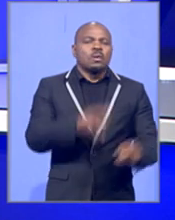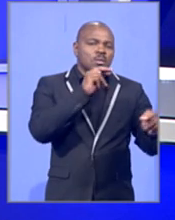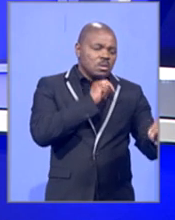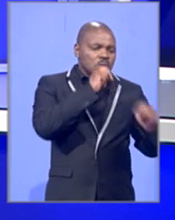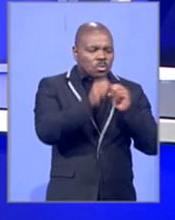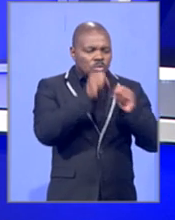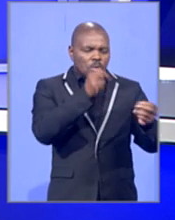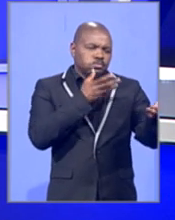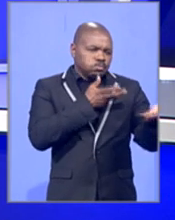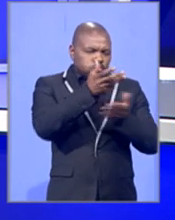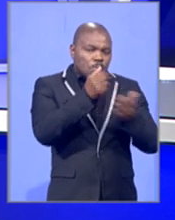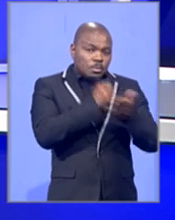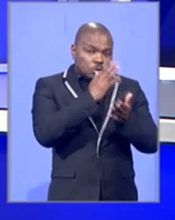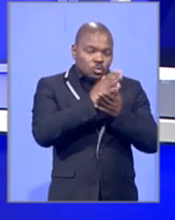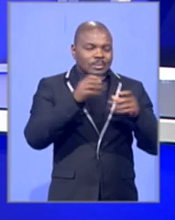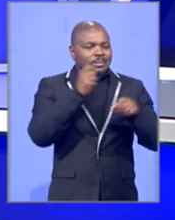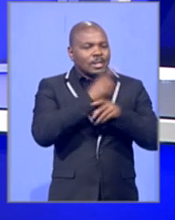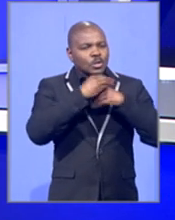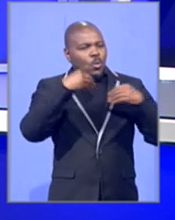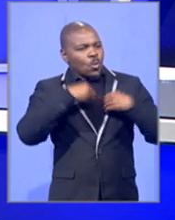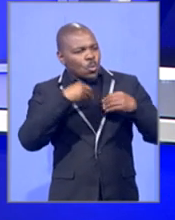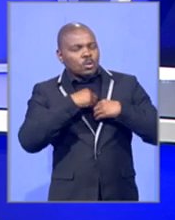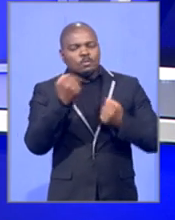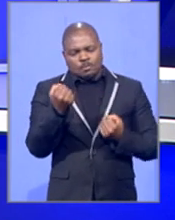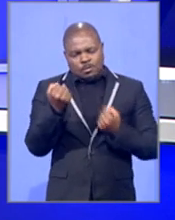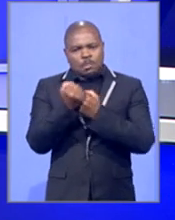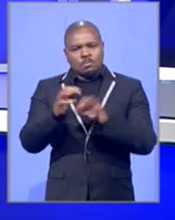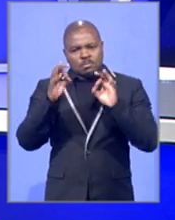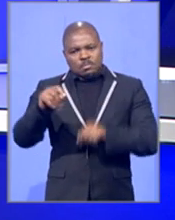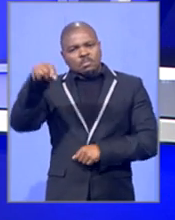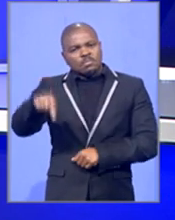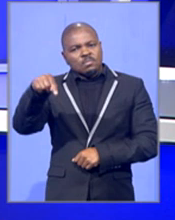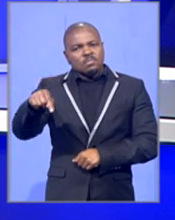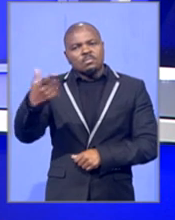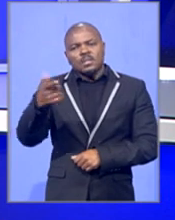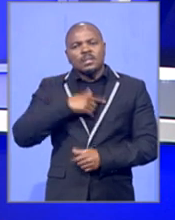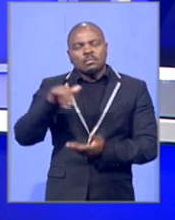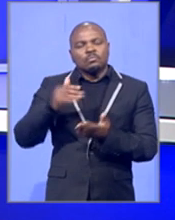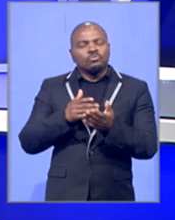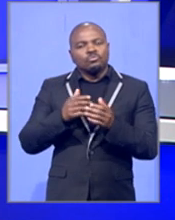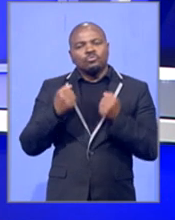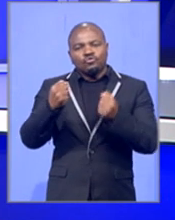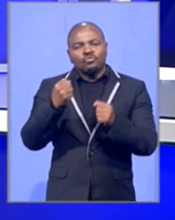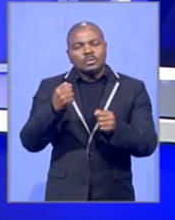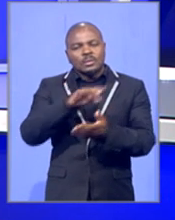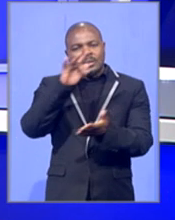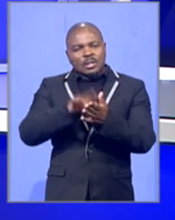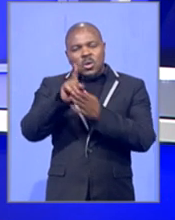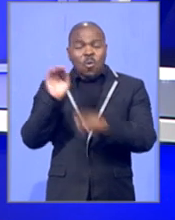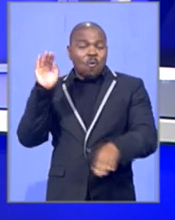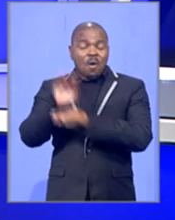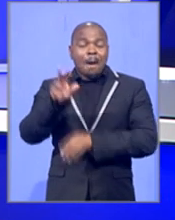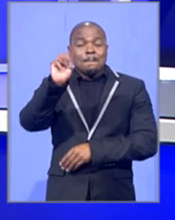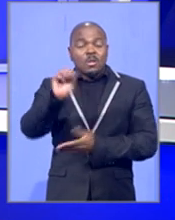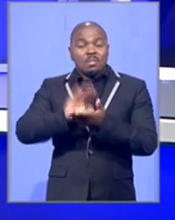Ditherišano tša go netefatša gore beng ba dithekisi ba thekga go šomišwa ga lefelo la boema dithekisi la diranta tše